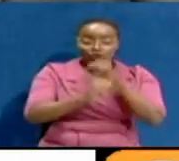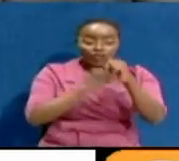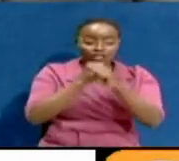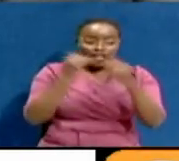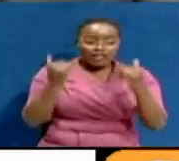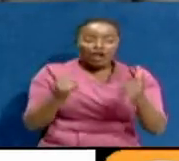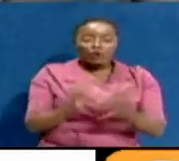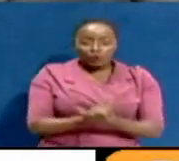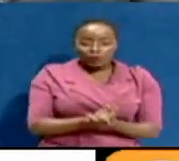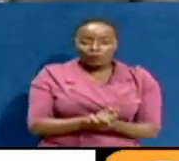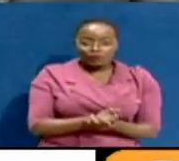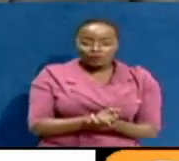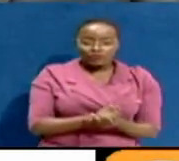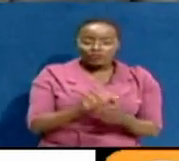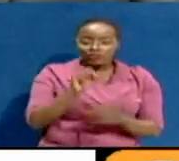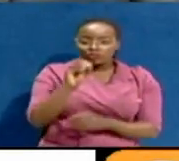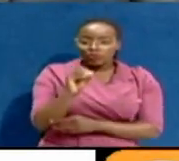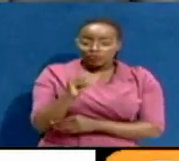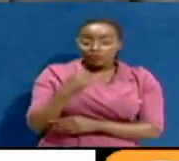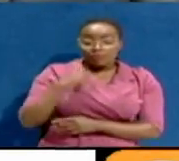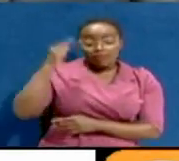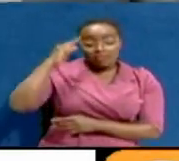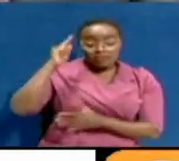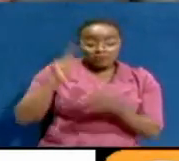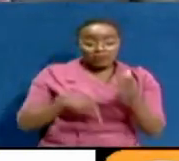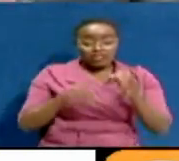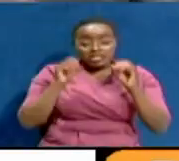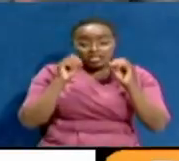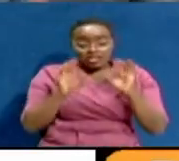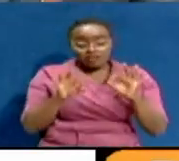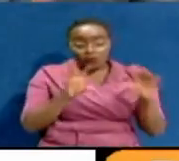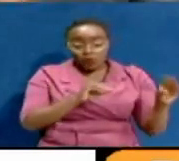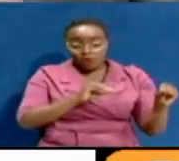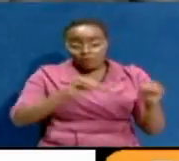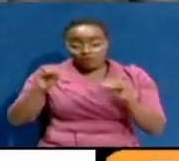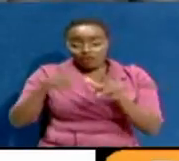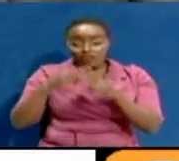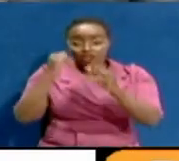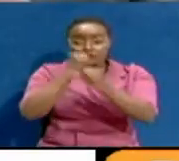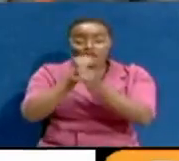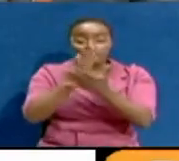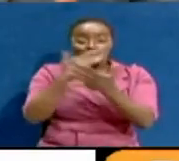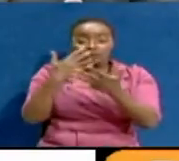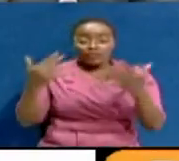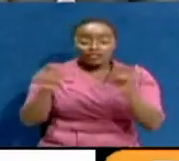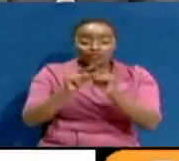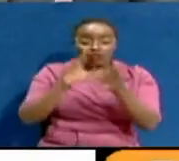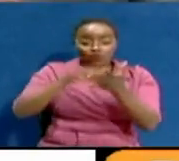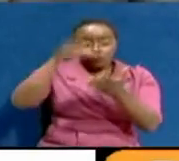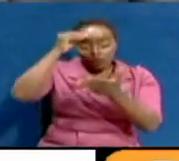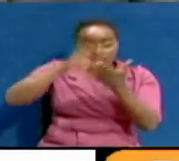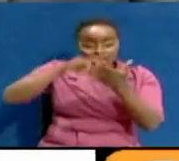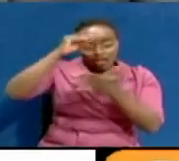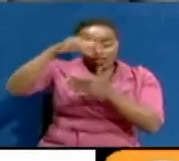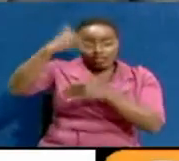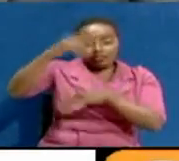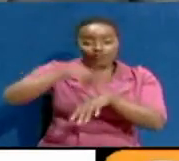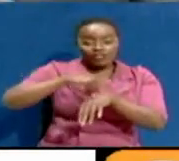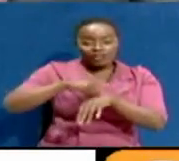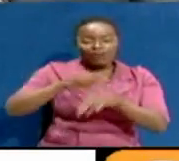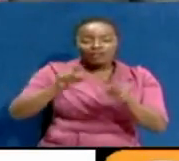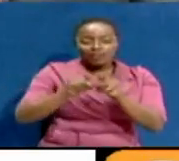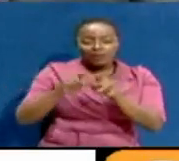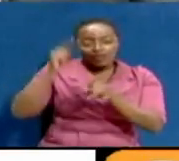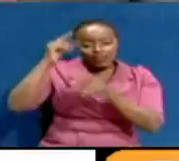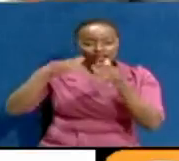now. Oh, okay. Yeah, so I think that if we move and we do some of the things, and we're learning all the time. So I